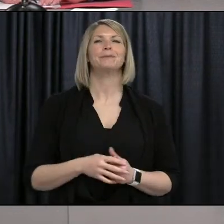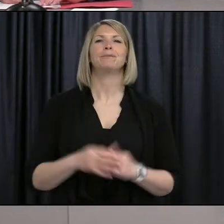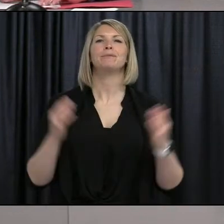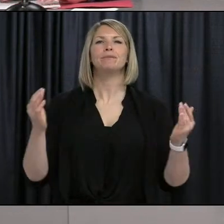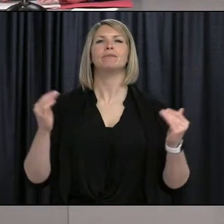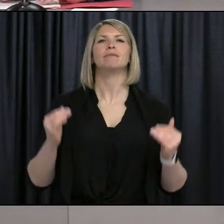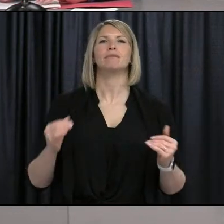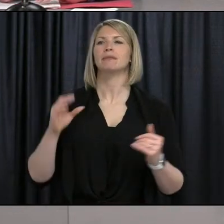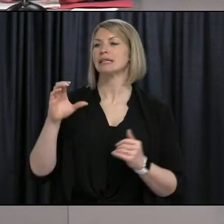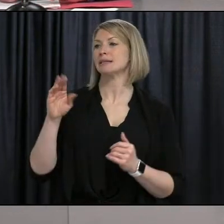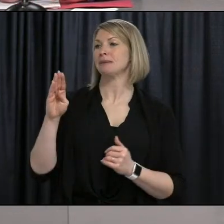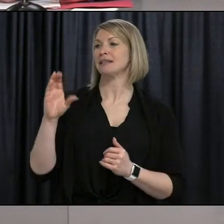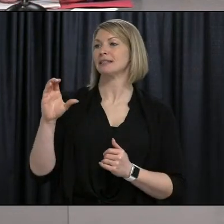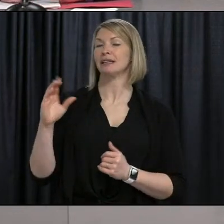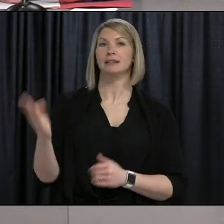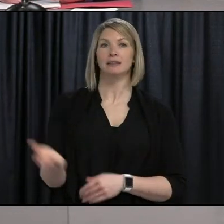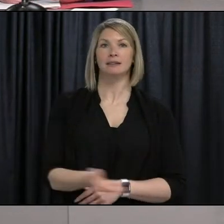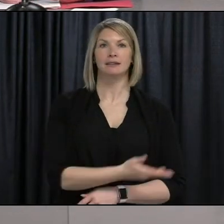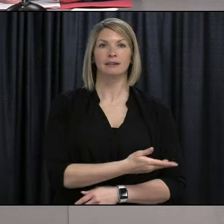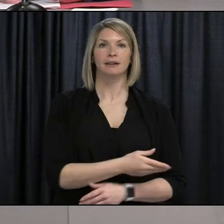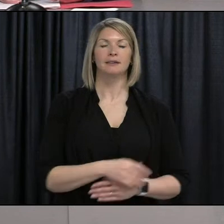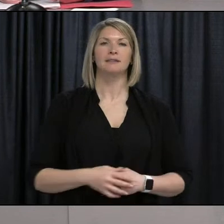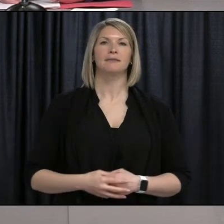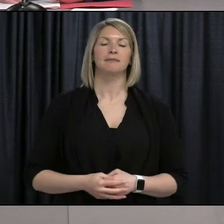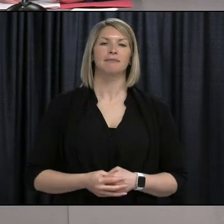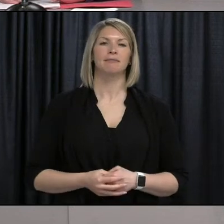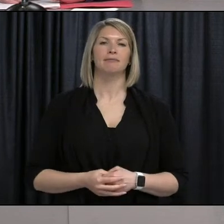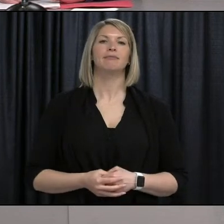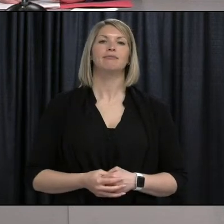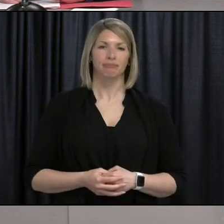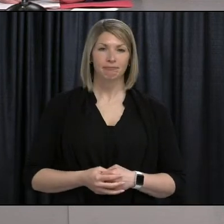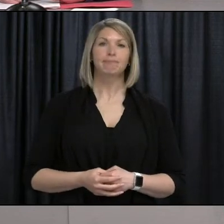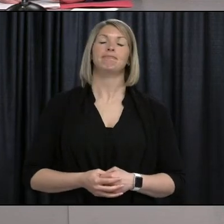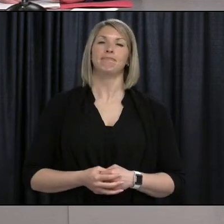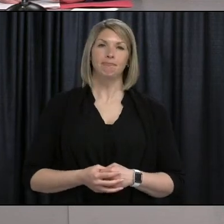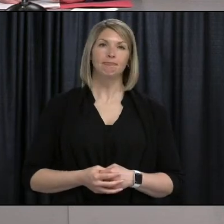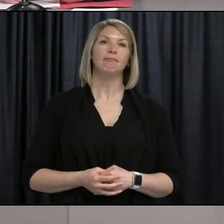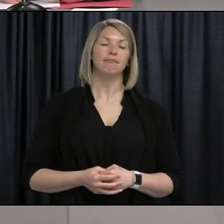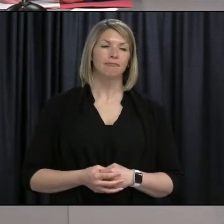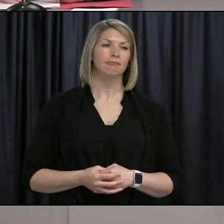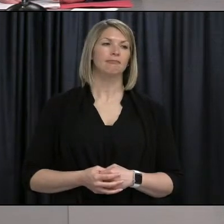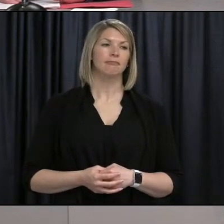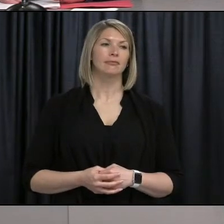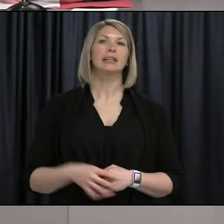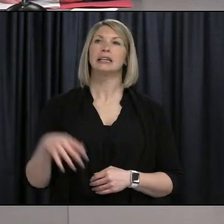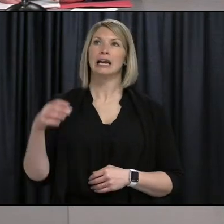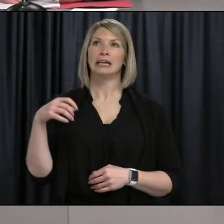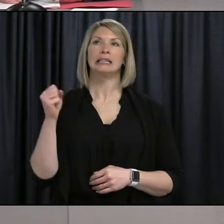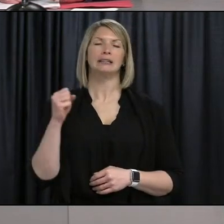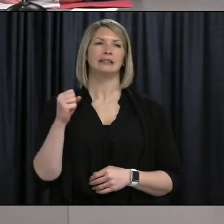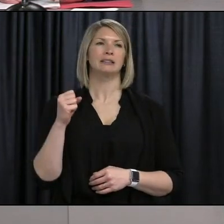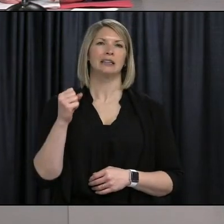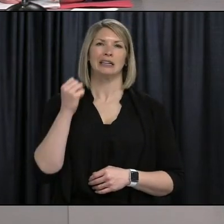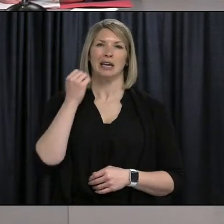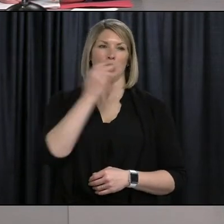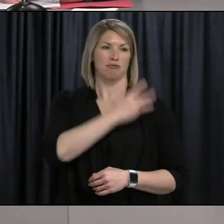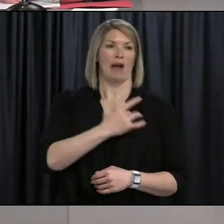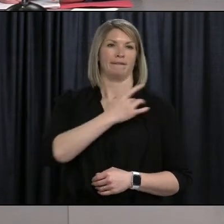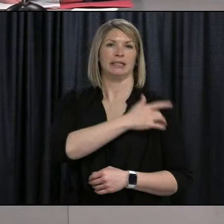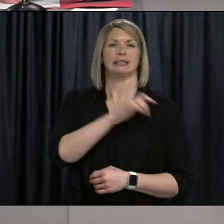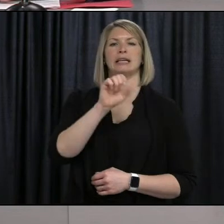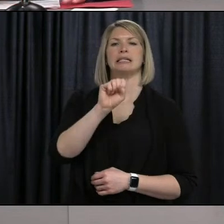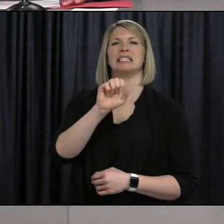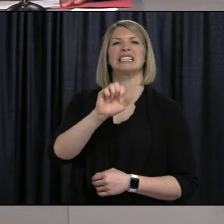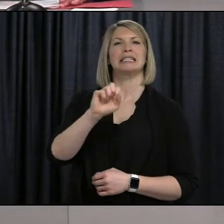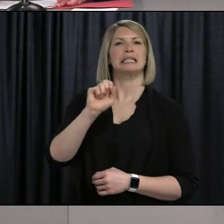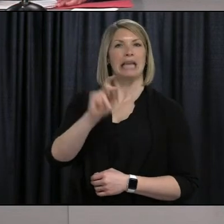Peter Cowan with CBC. Do you have a final question? I do. Saskatchewan is saying they're aiming to have everyone fully vaccinated